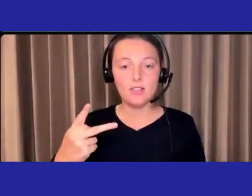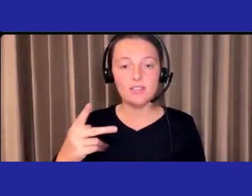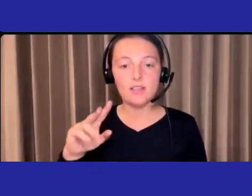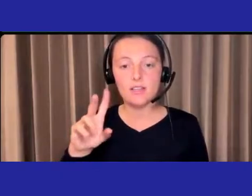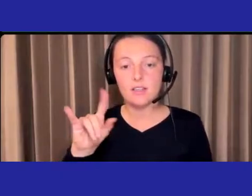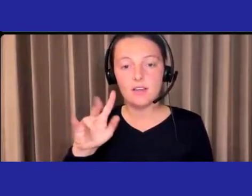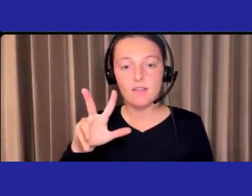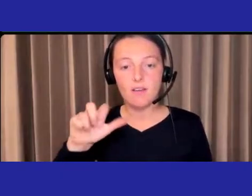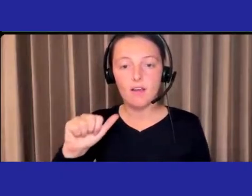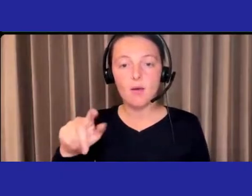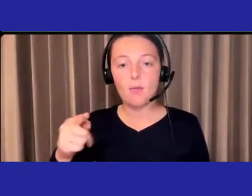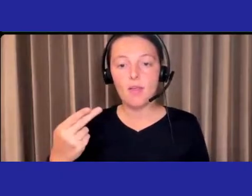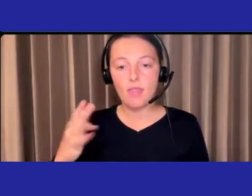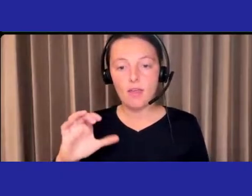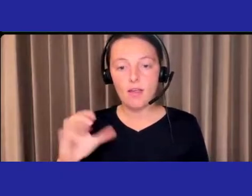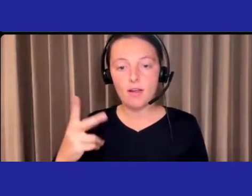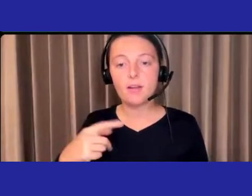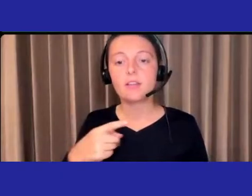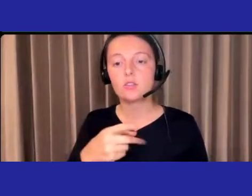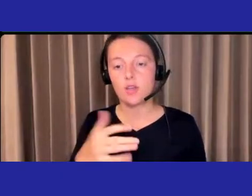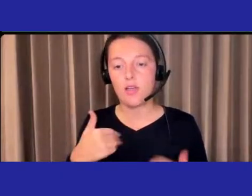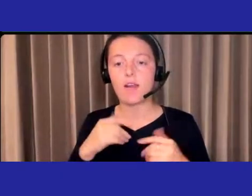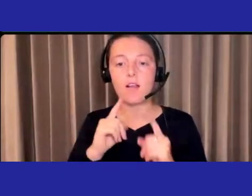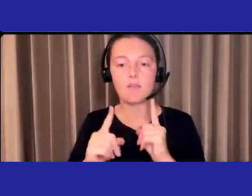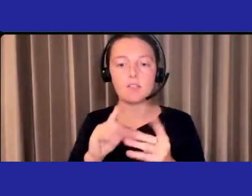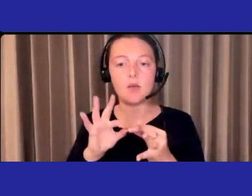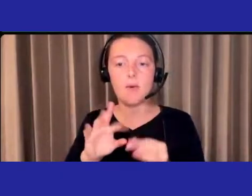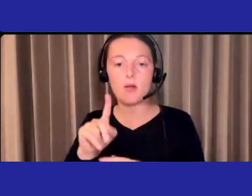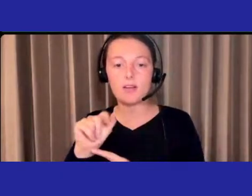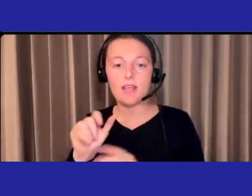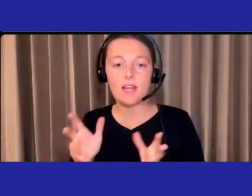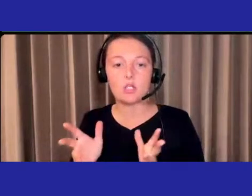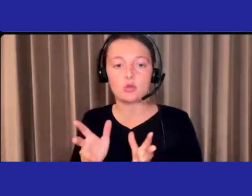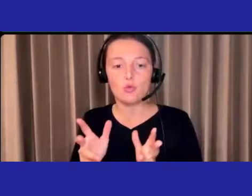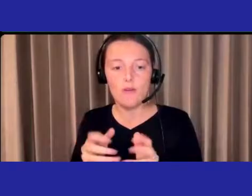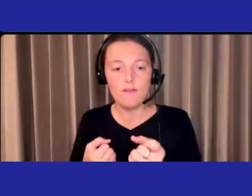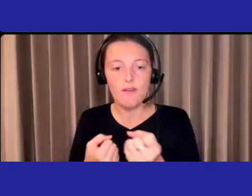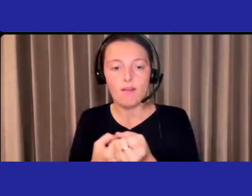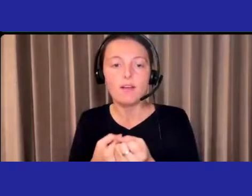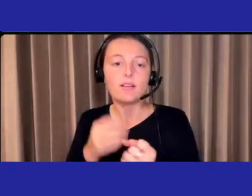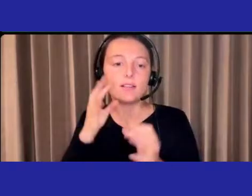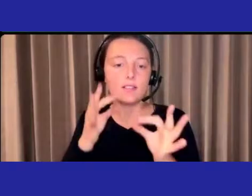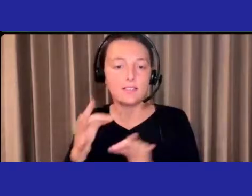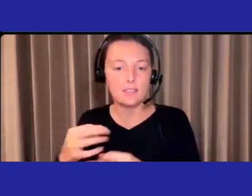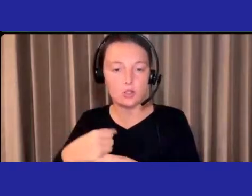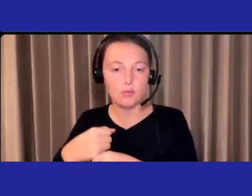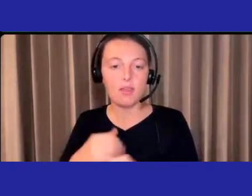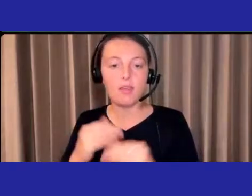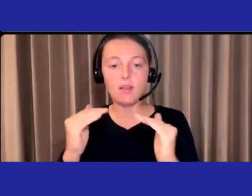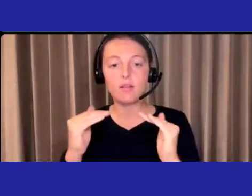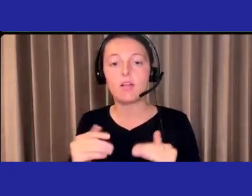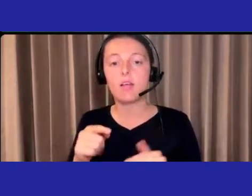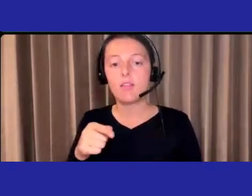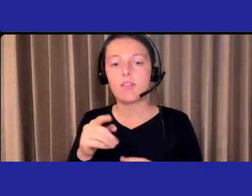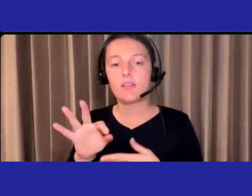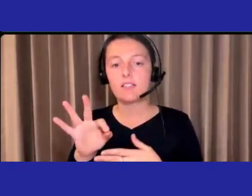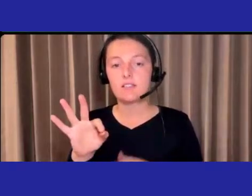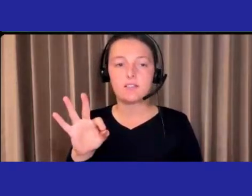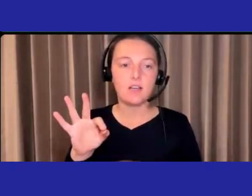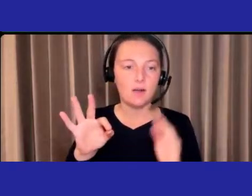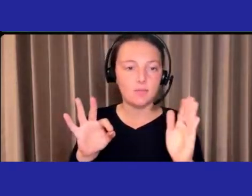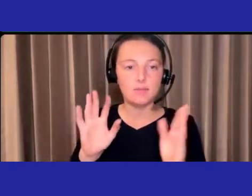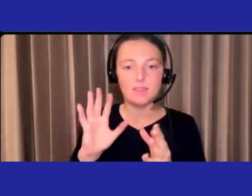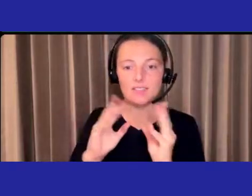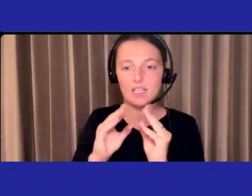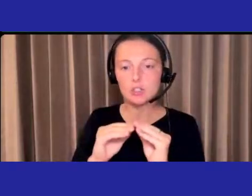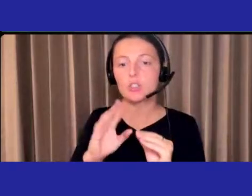data-driven decision-making. These features are meant to provide different individuals of different backgrounds and provide and share